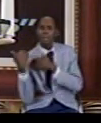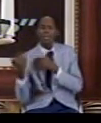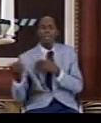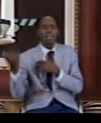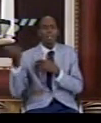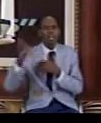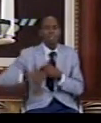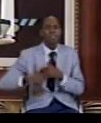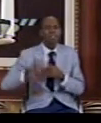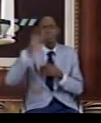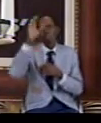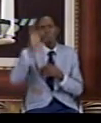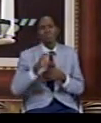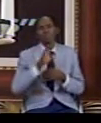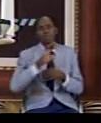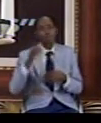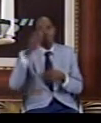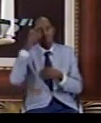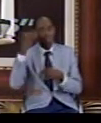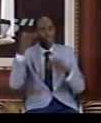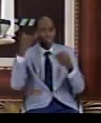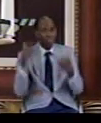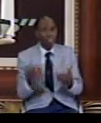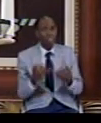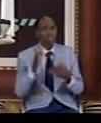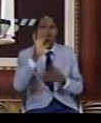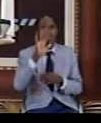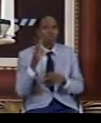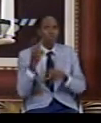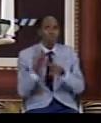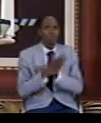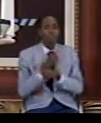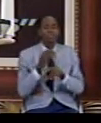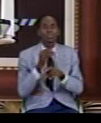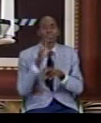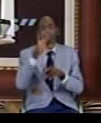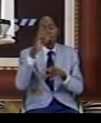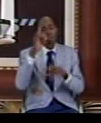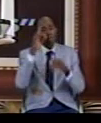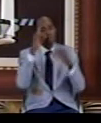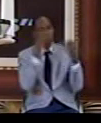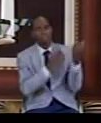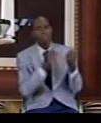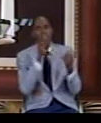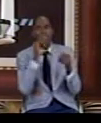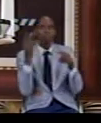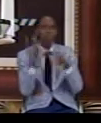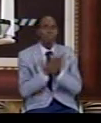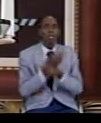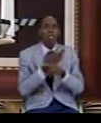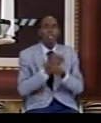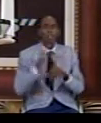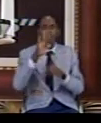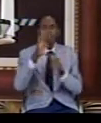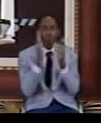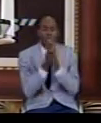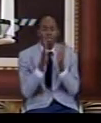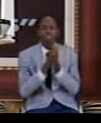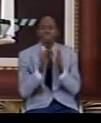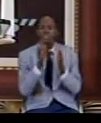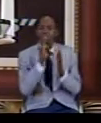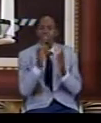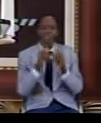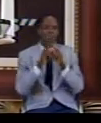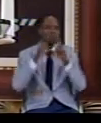any load. Because now your faith is multiplied, the grace is multiplied, and your prayer is